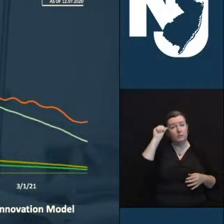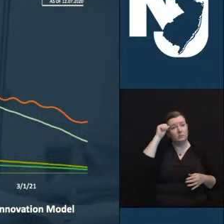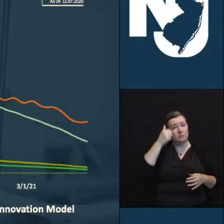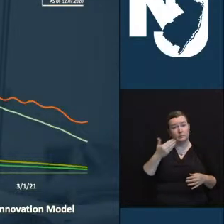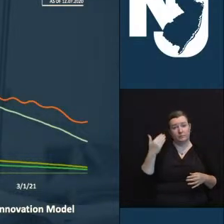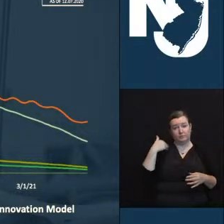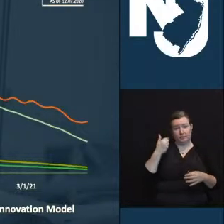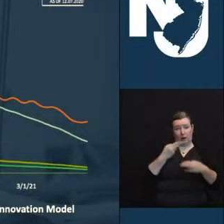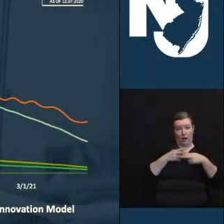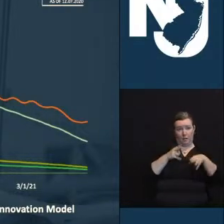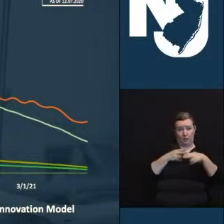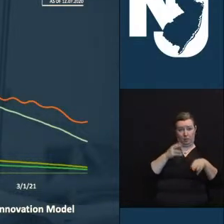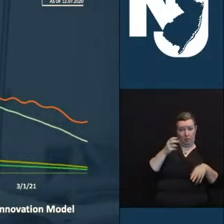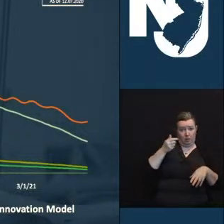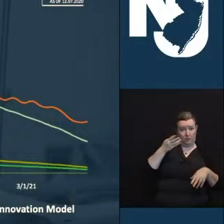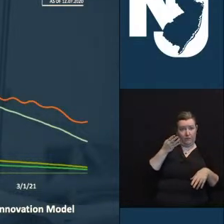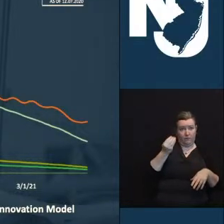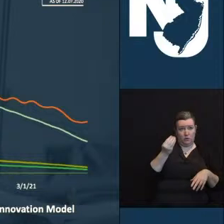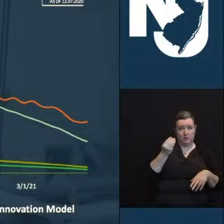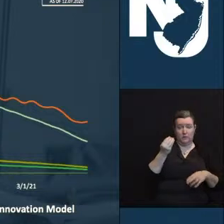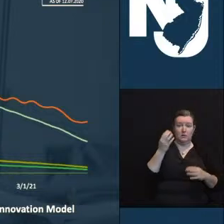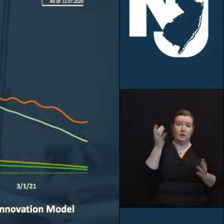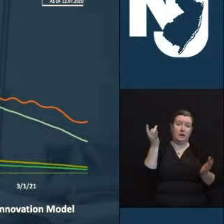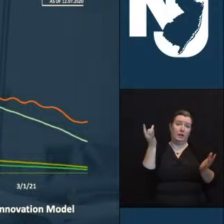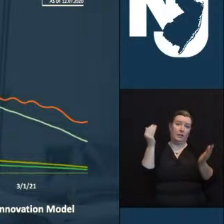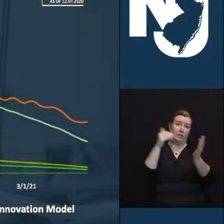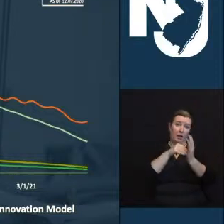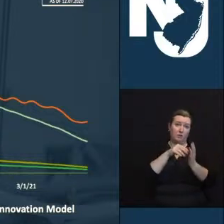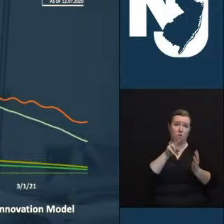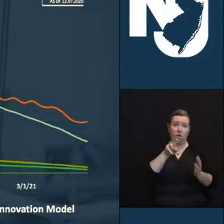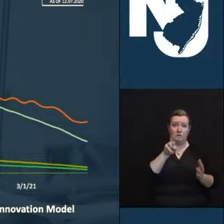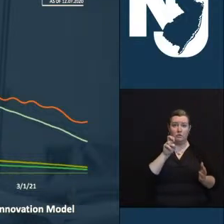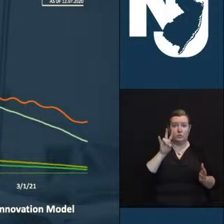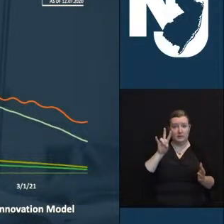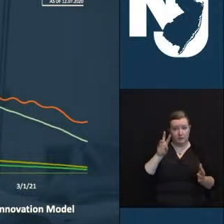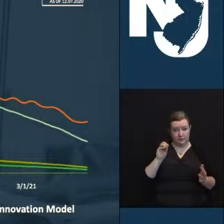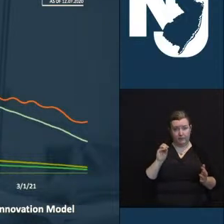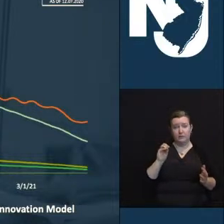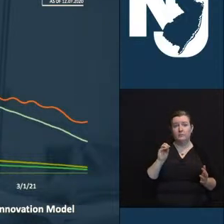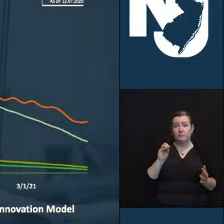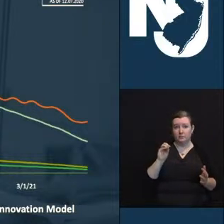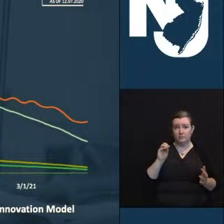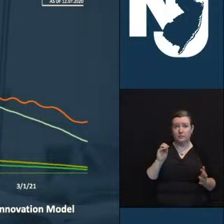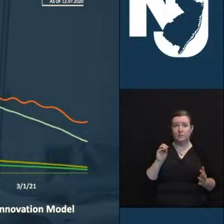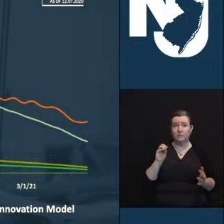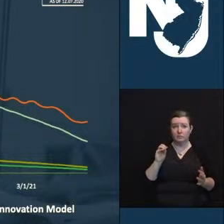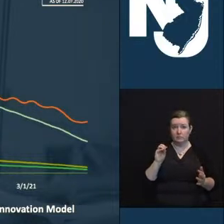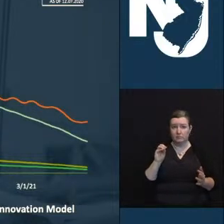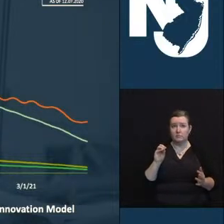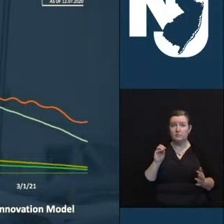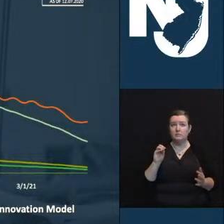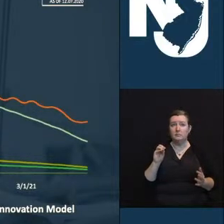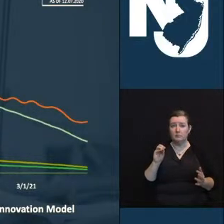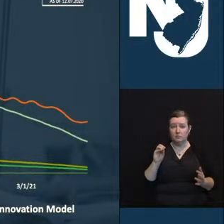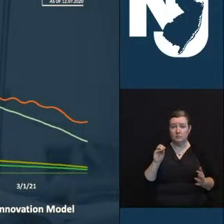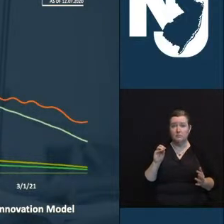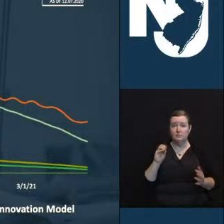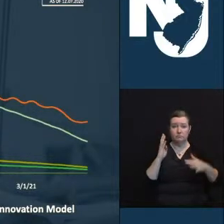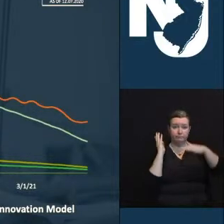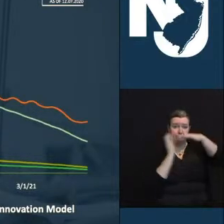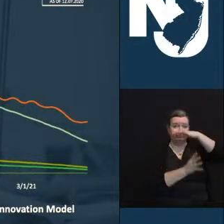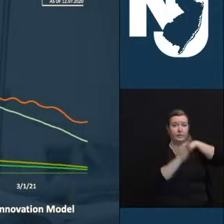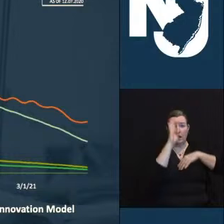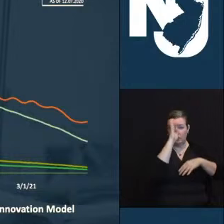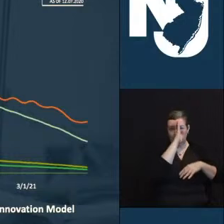that was 8,270. Both of those numbers are several hundred higher than we saw at the worst of it